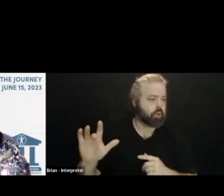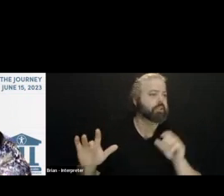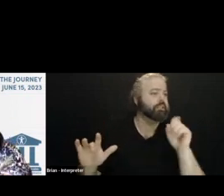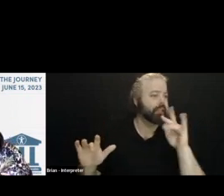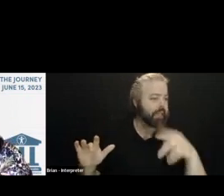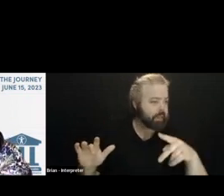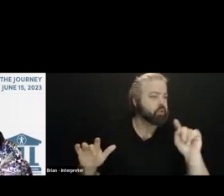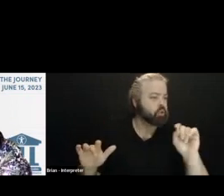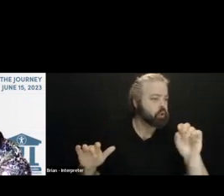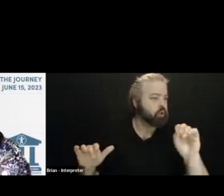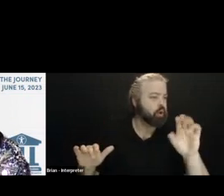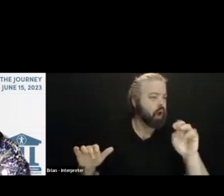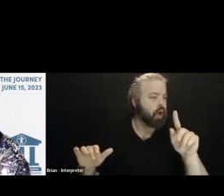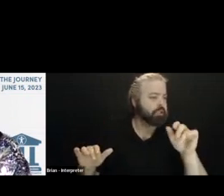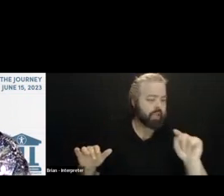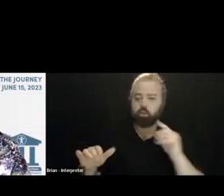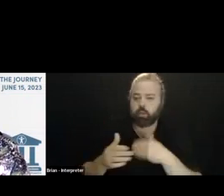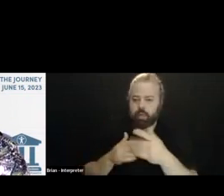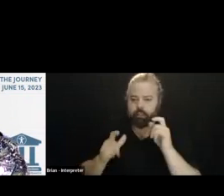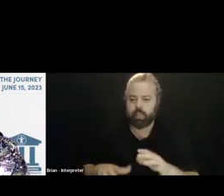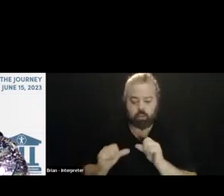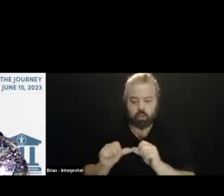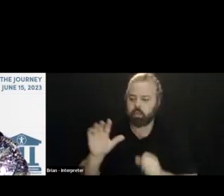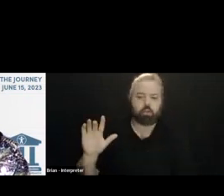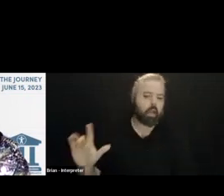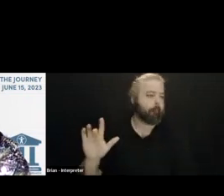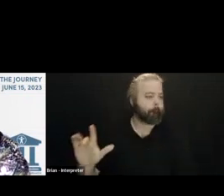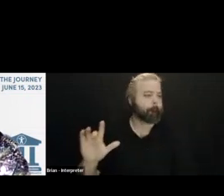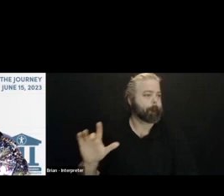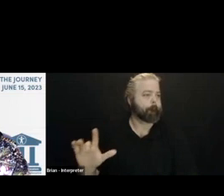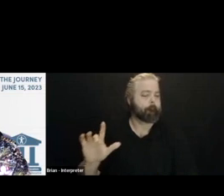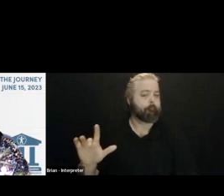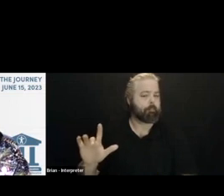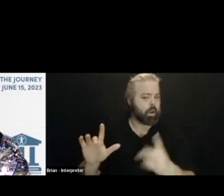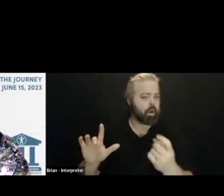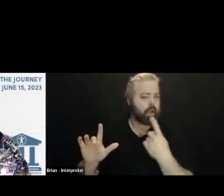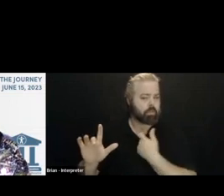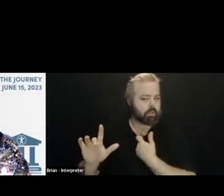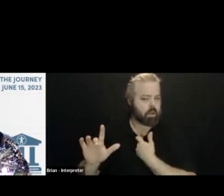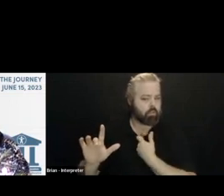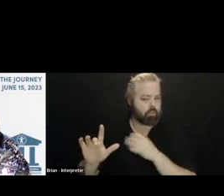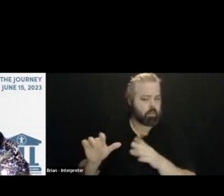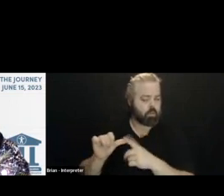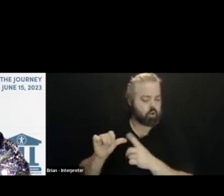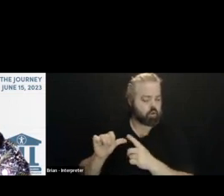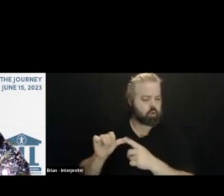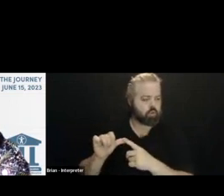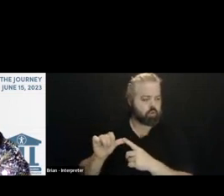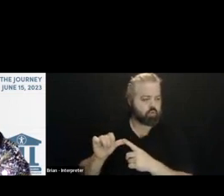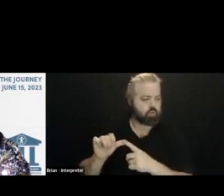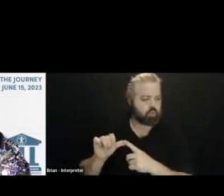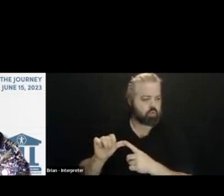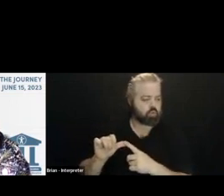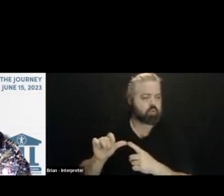next test is just to keep hitting tab and ask yourself a couple of questions. First off, do I know where I am at on